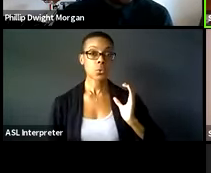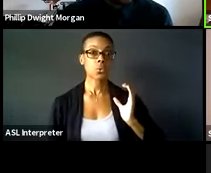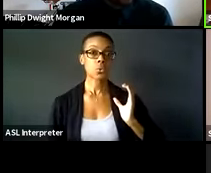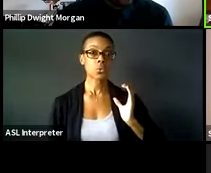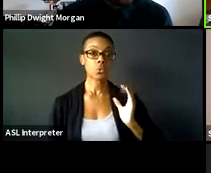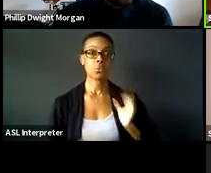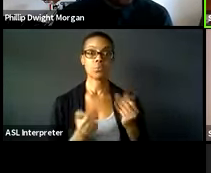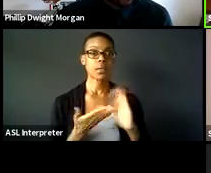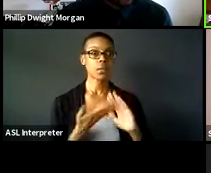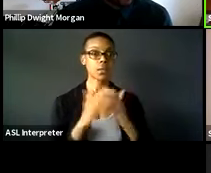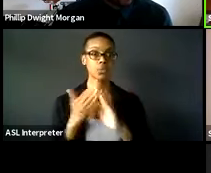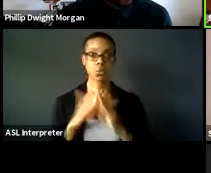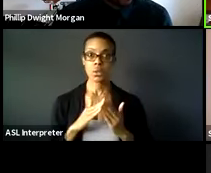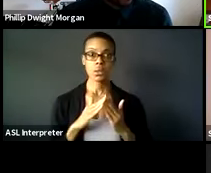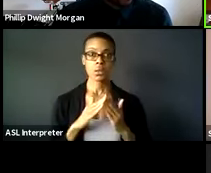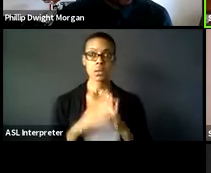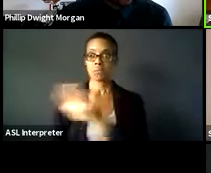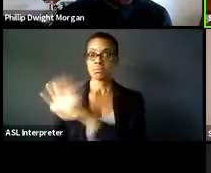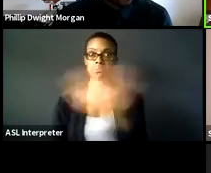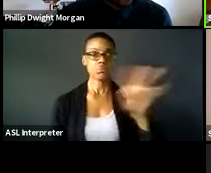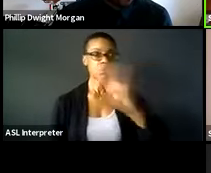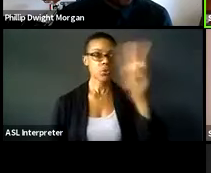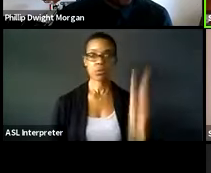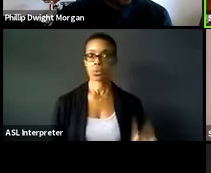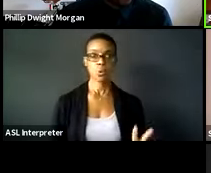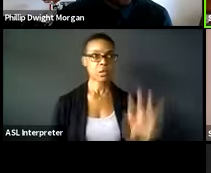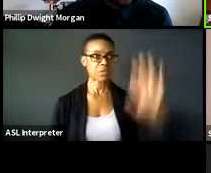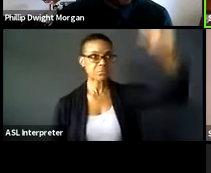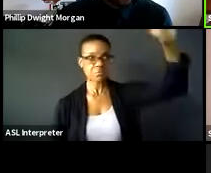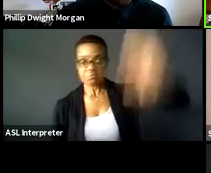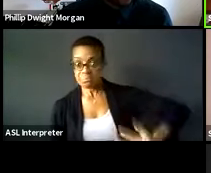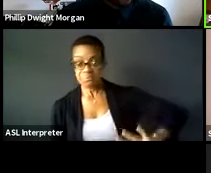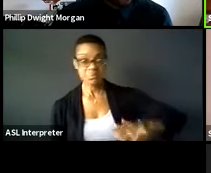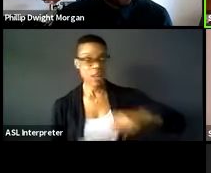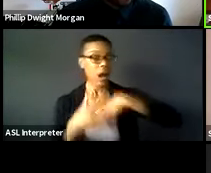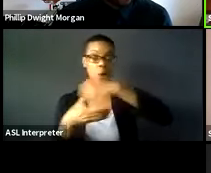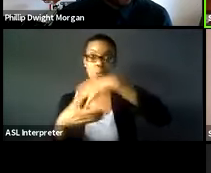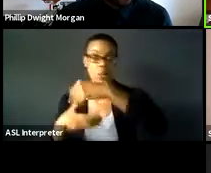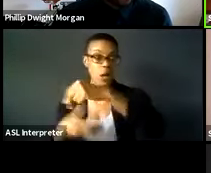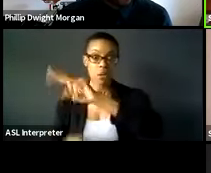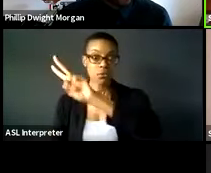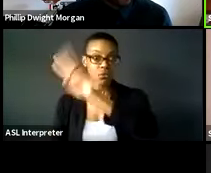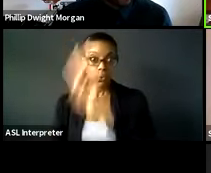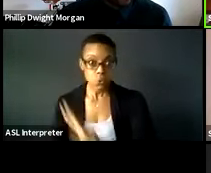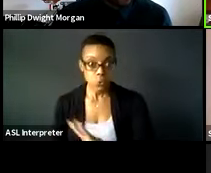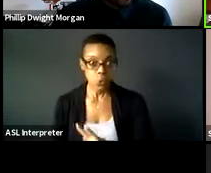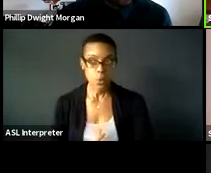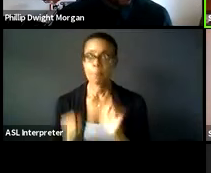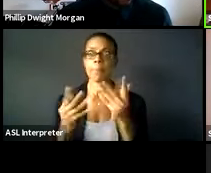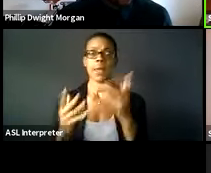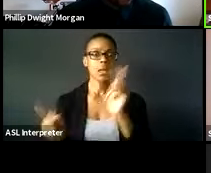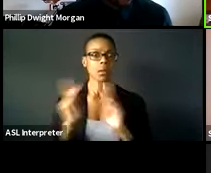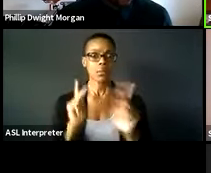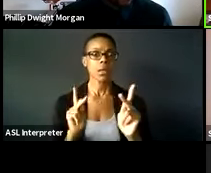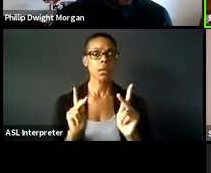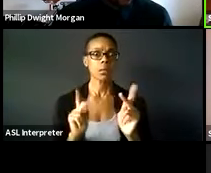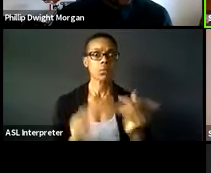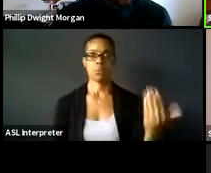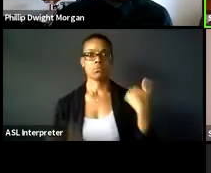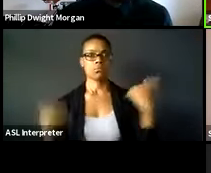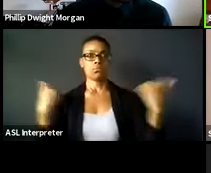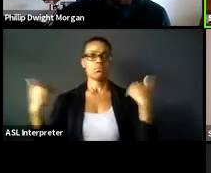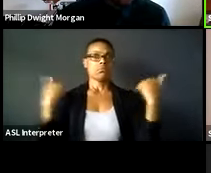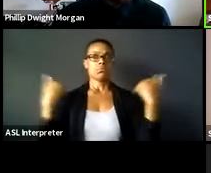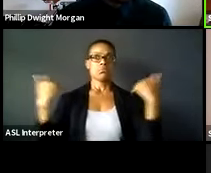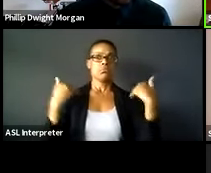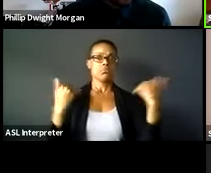communities across Victoria and outside even Victoria, people constantly reach out to me